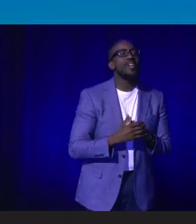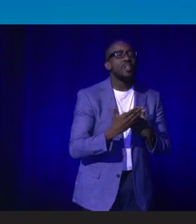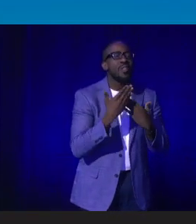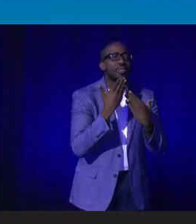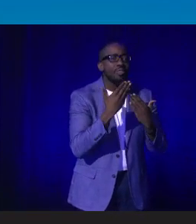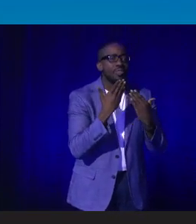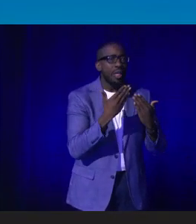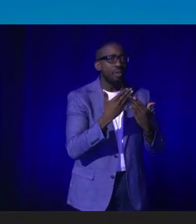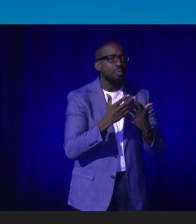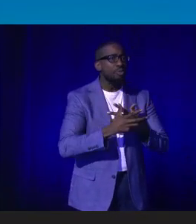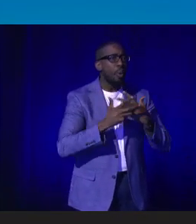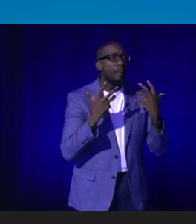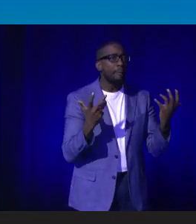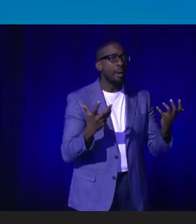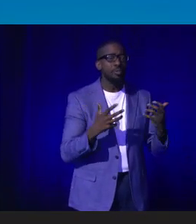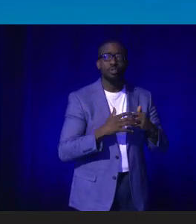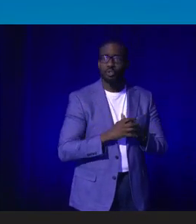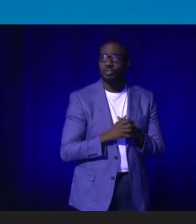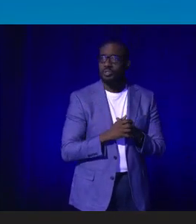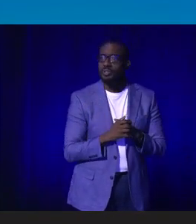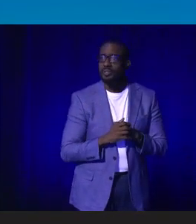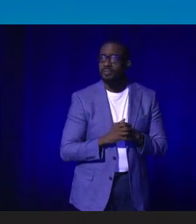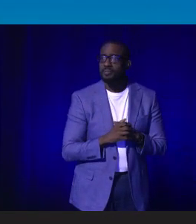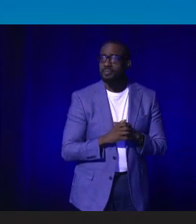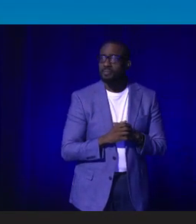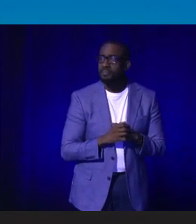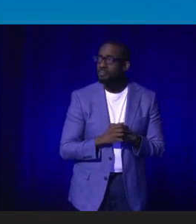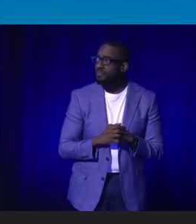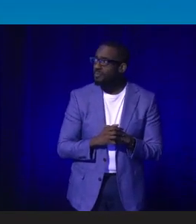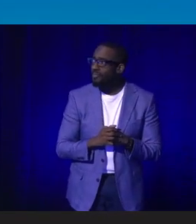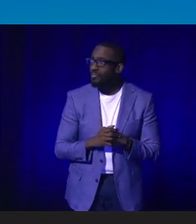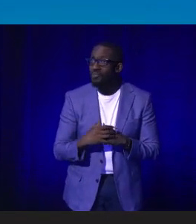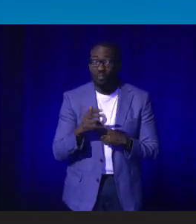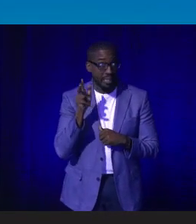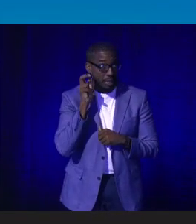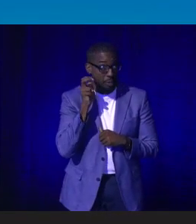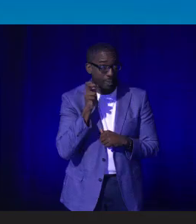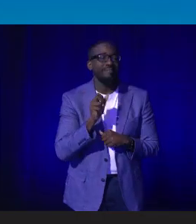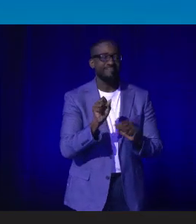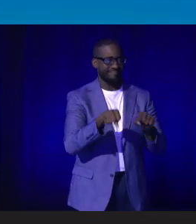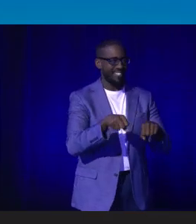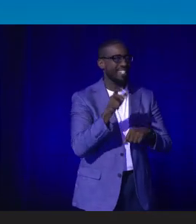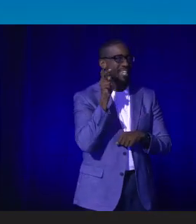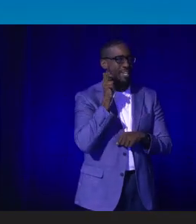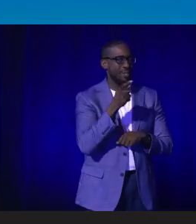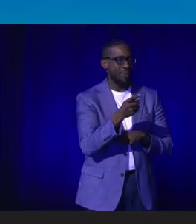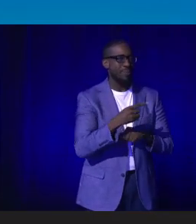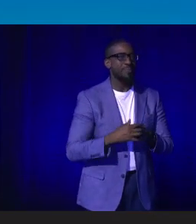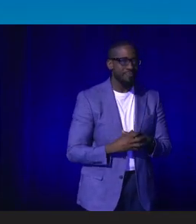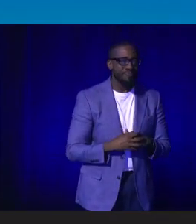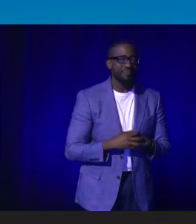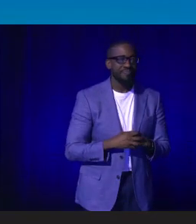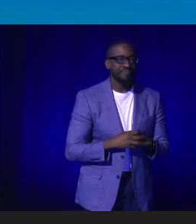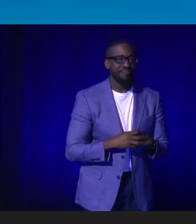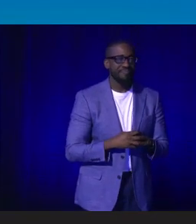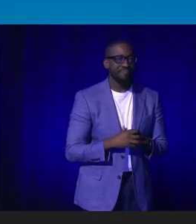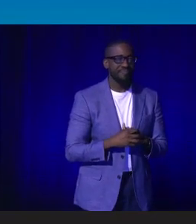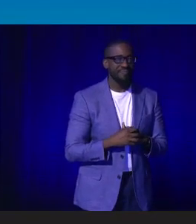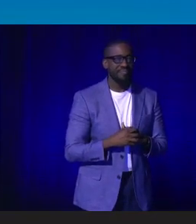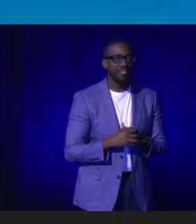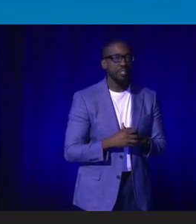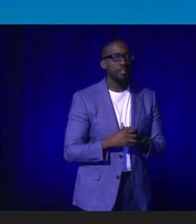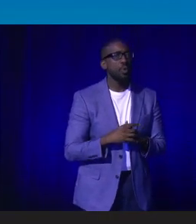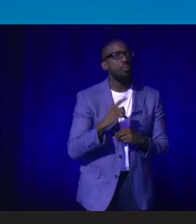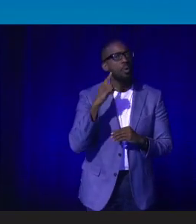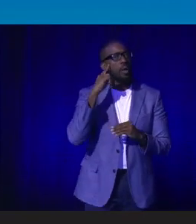Dow Chemical. So, let me see. I can hear you. Good. Thanks. So in thinking